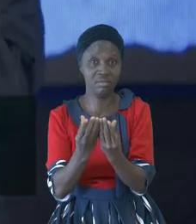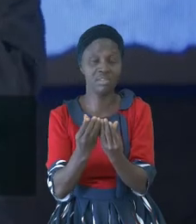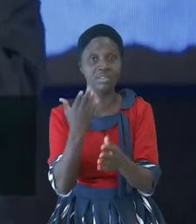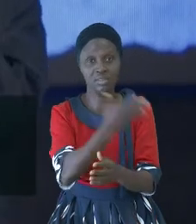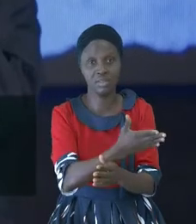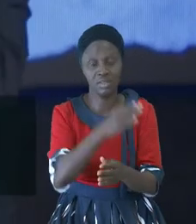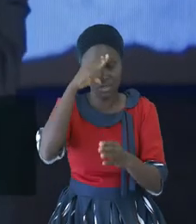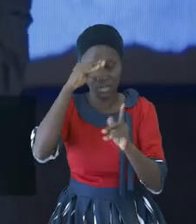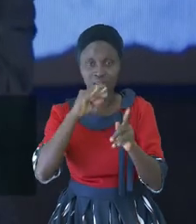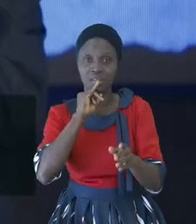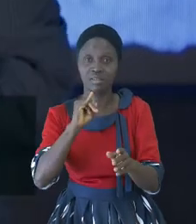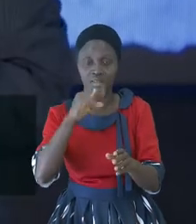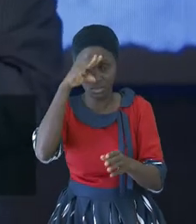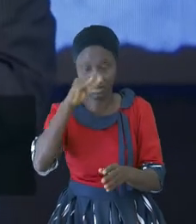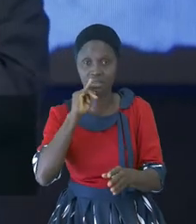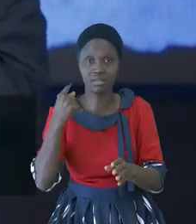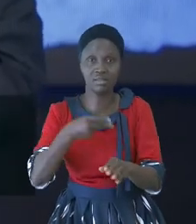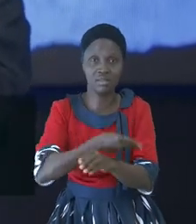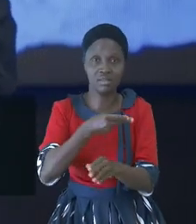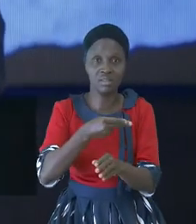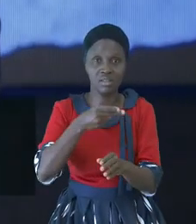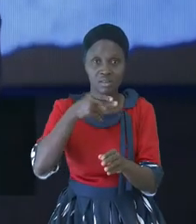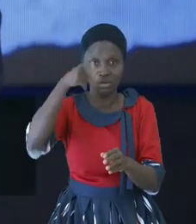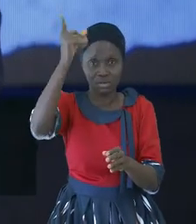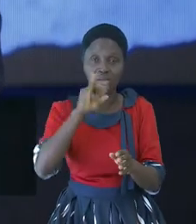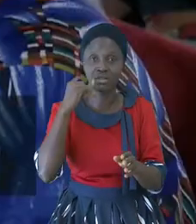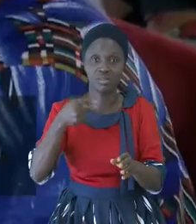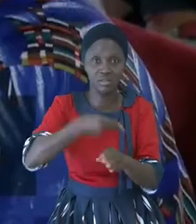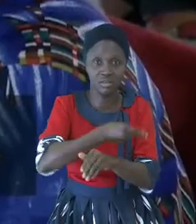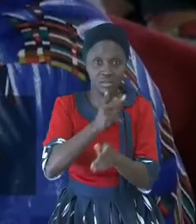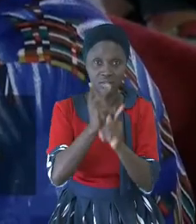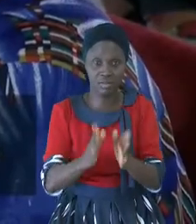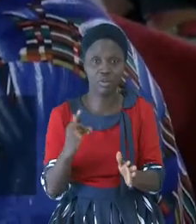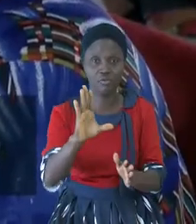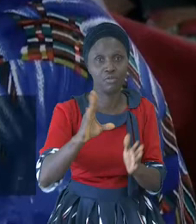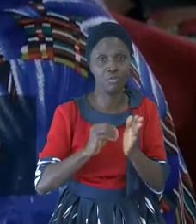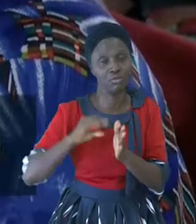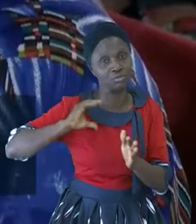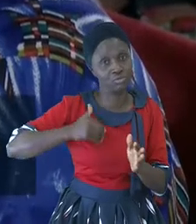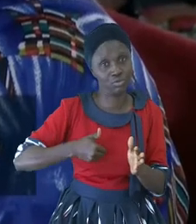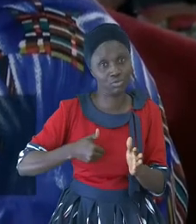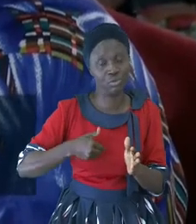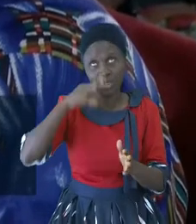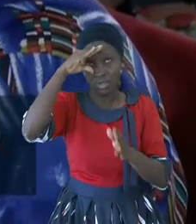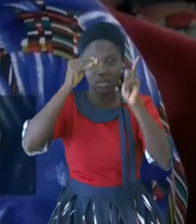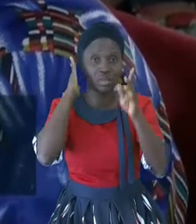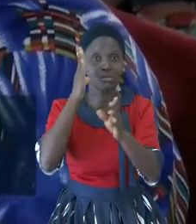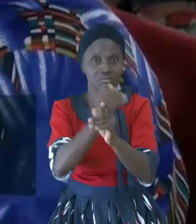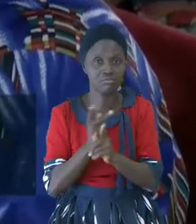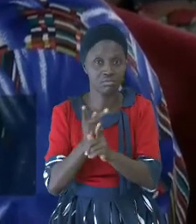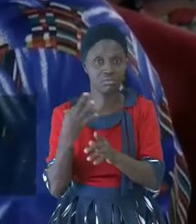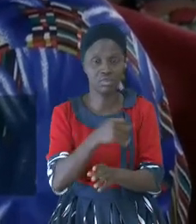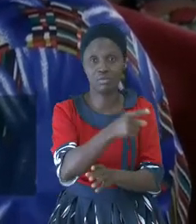the shepherd of your soul. He'll take care of you. O shepherd of Israel, thou